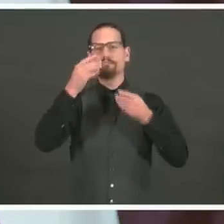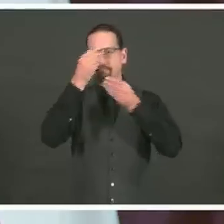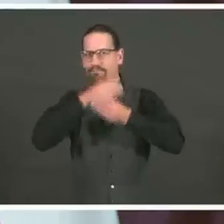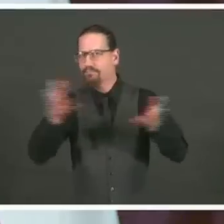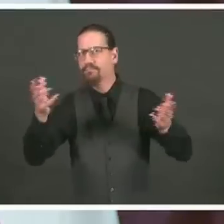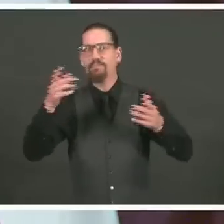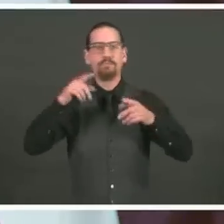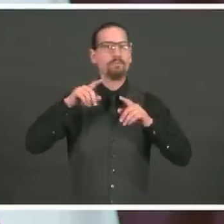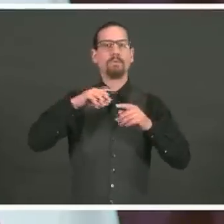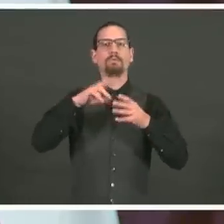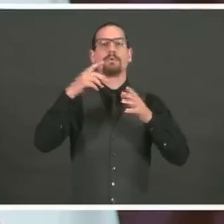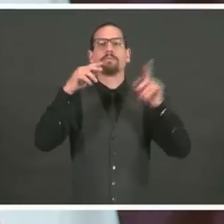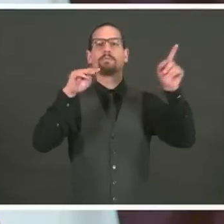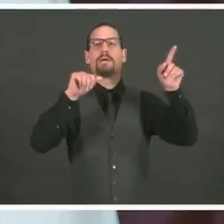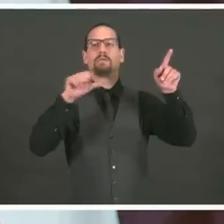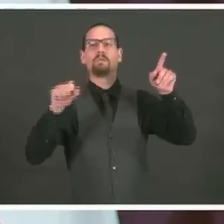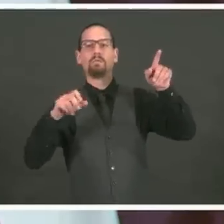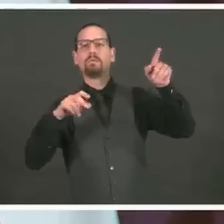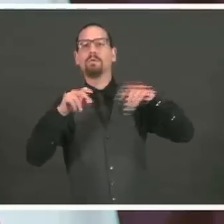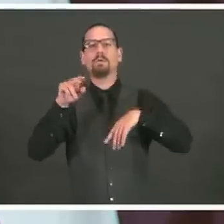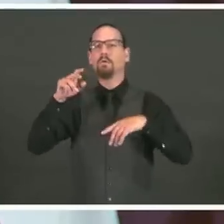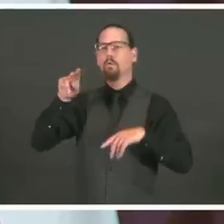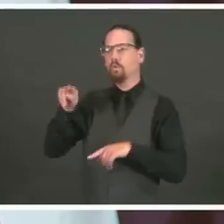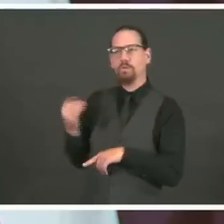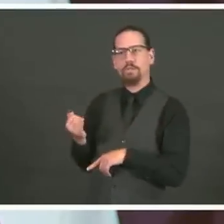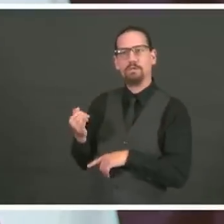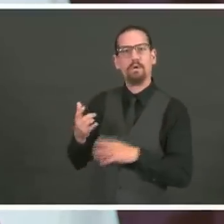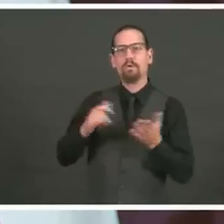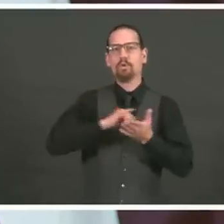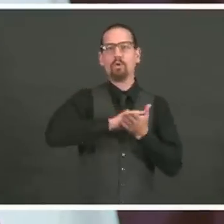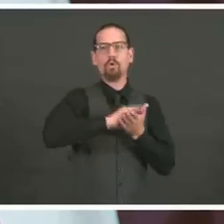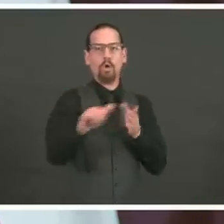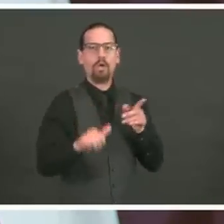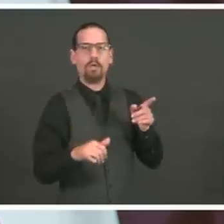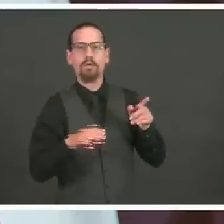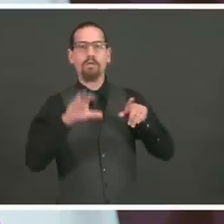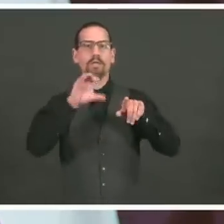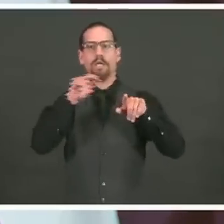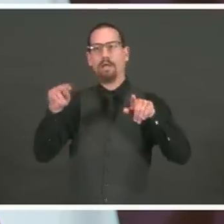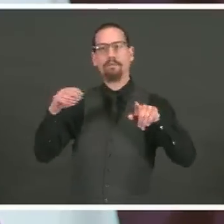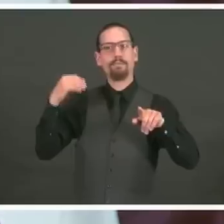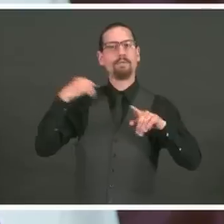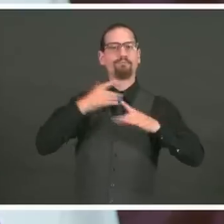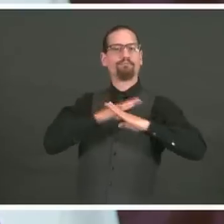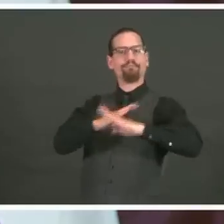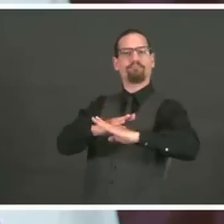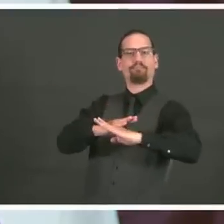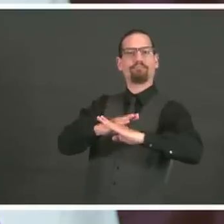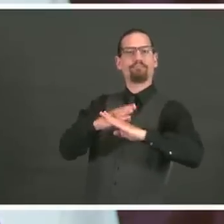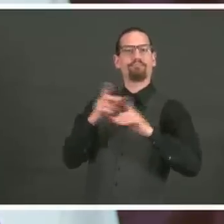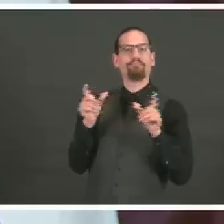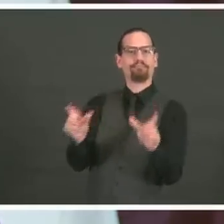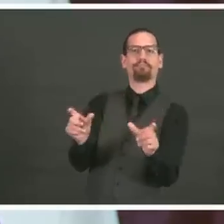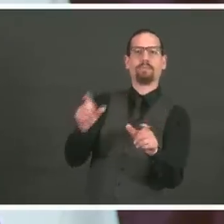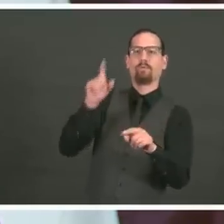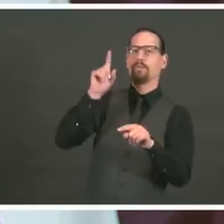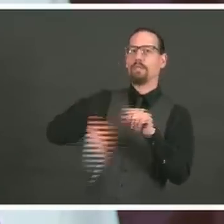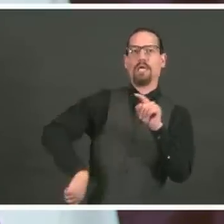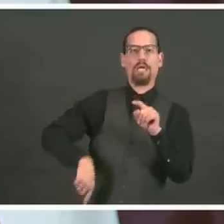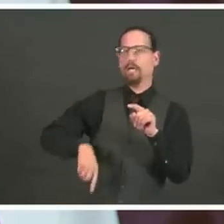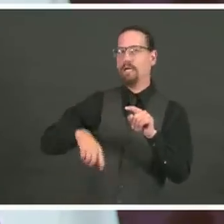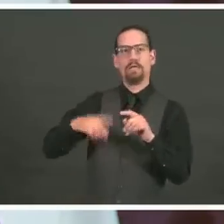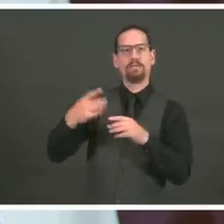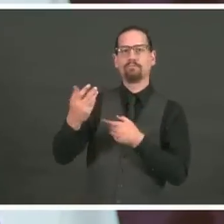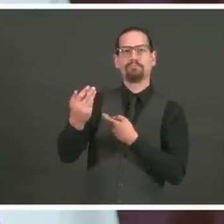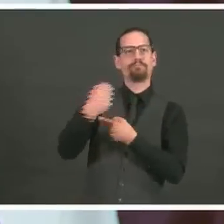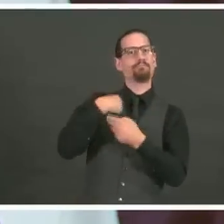That is good news. We're still not off the list for Massachusetts. We are barely